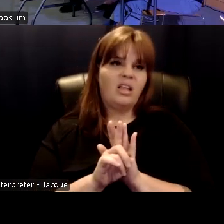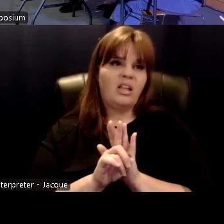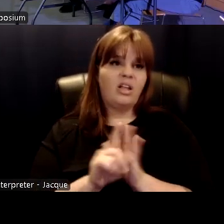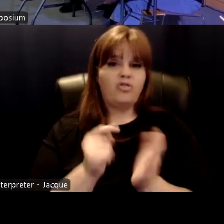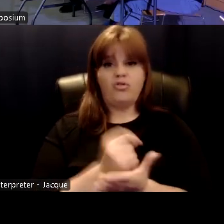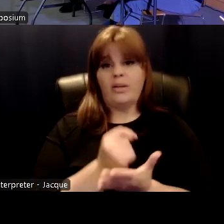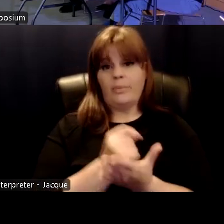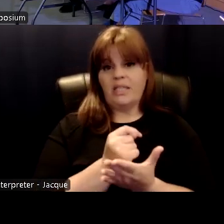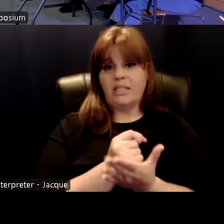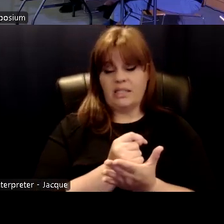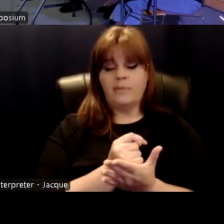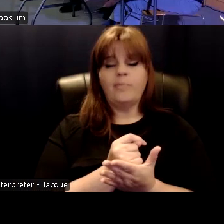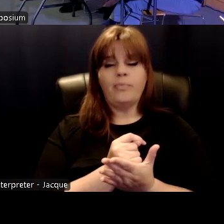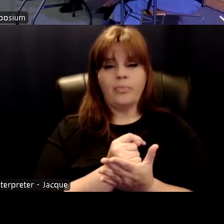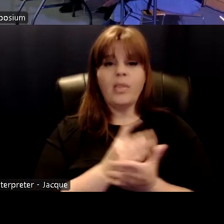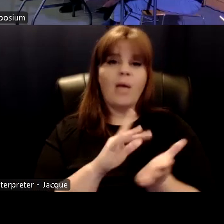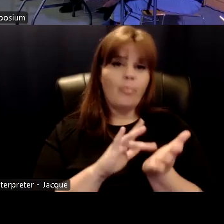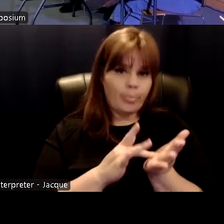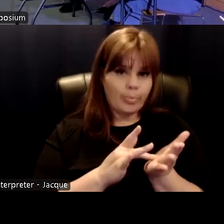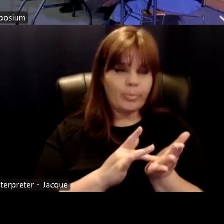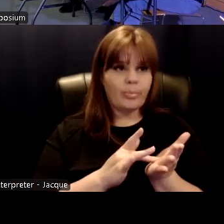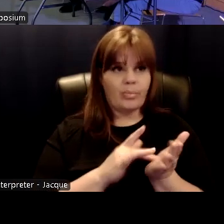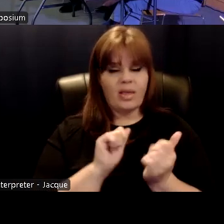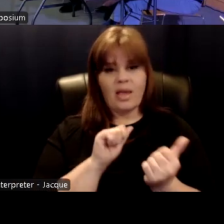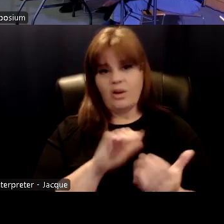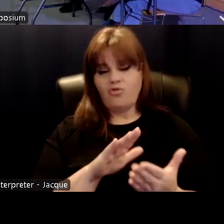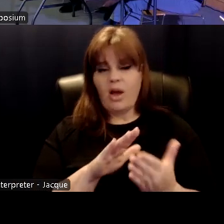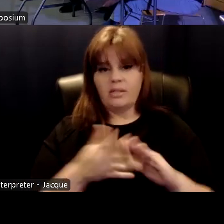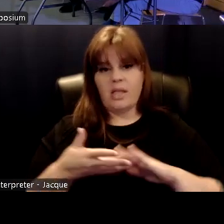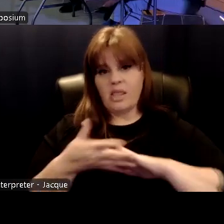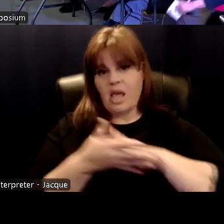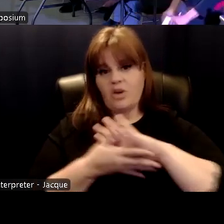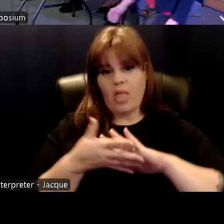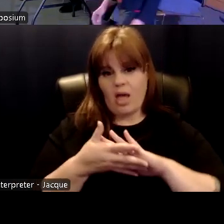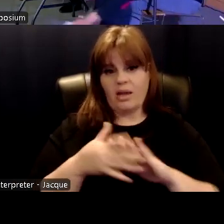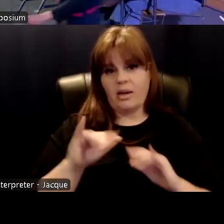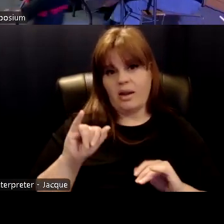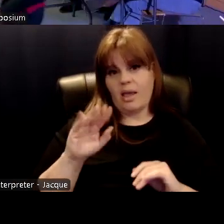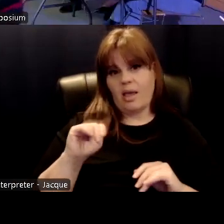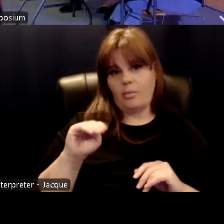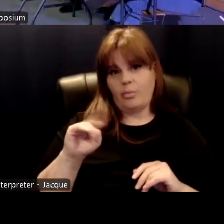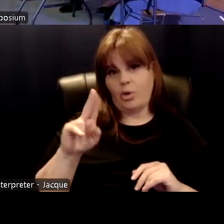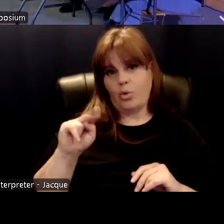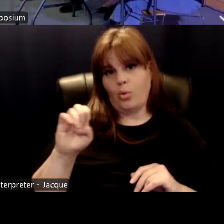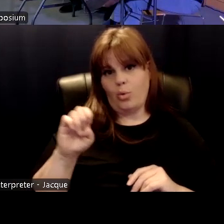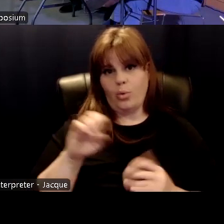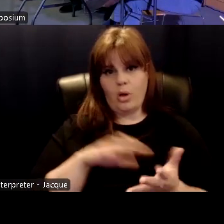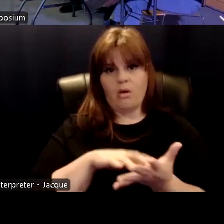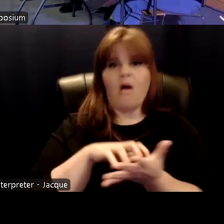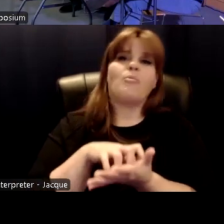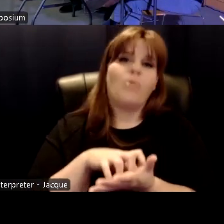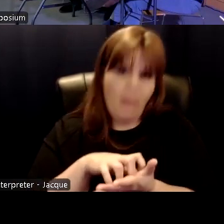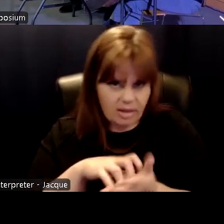treatments and medications that can address the underlying immune system compromise that's happened, or immune